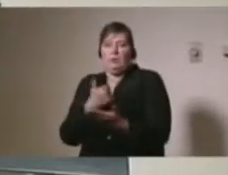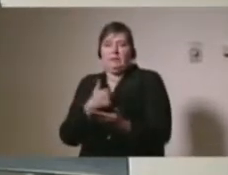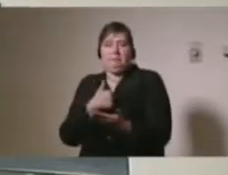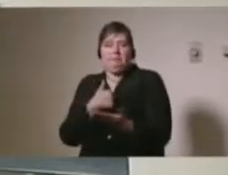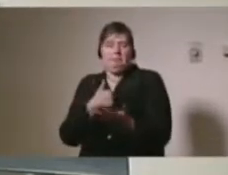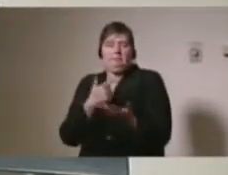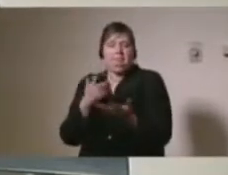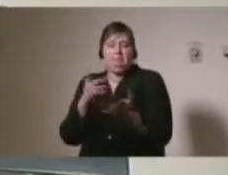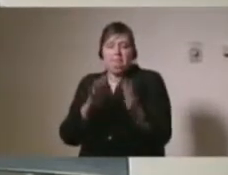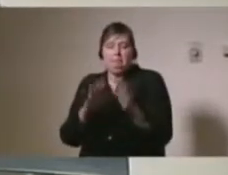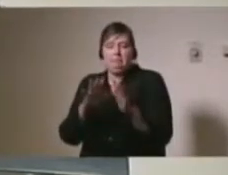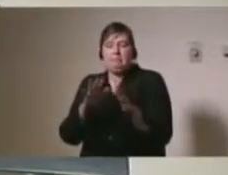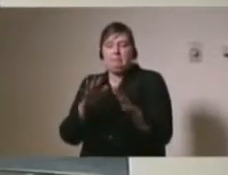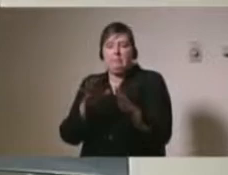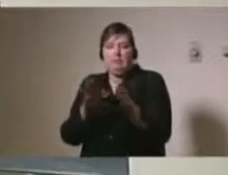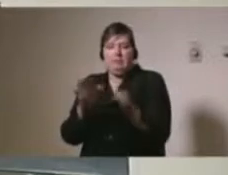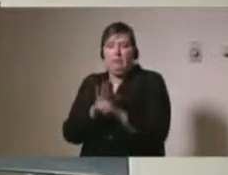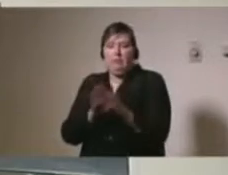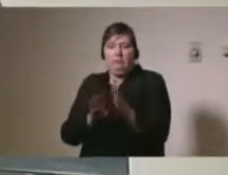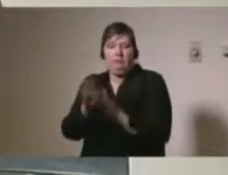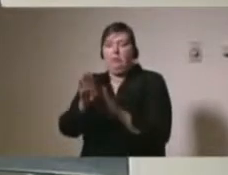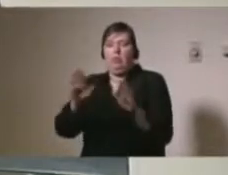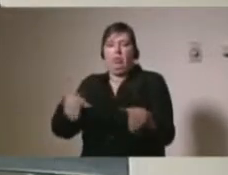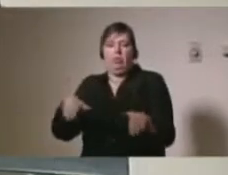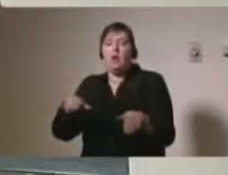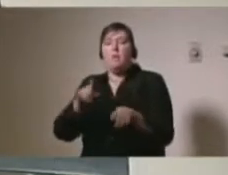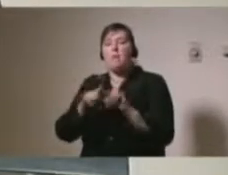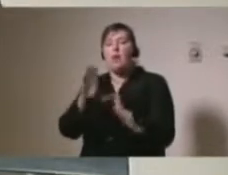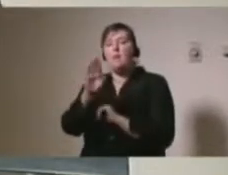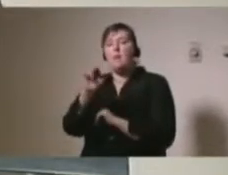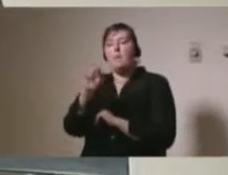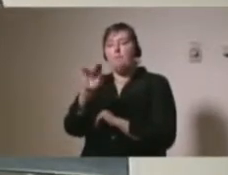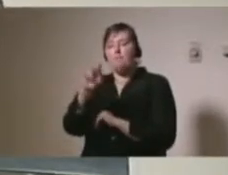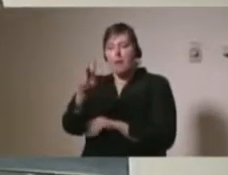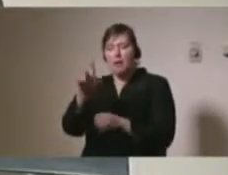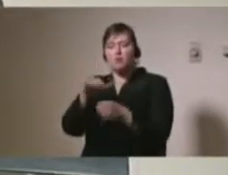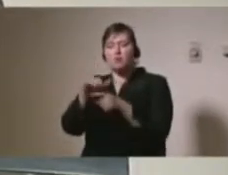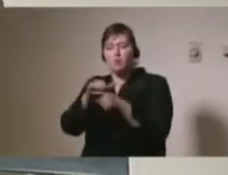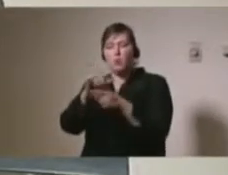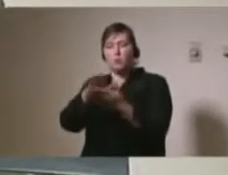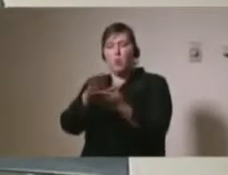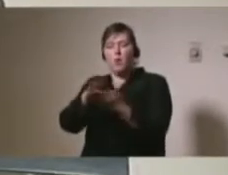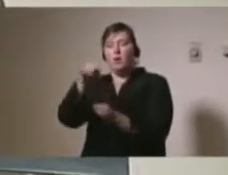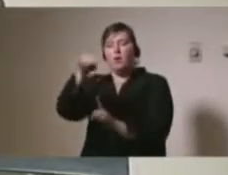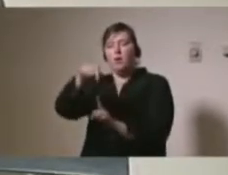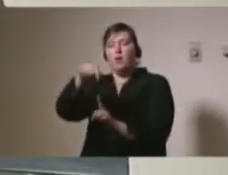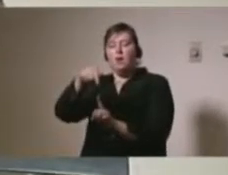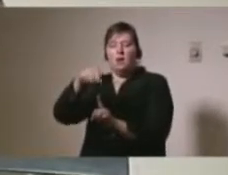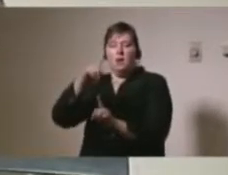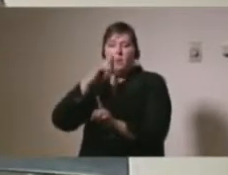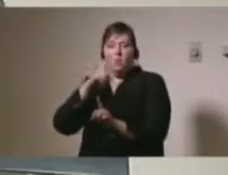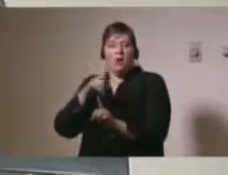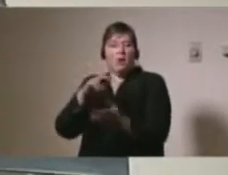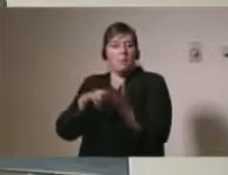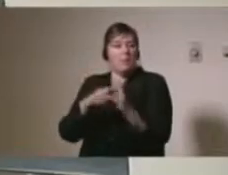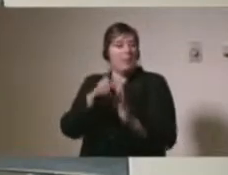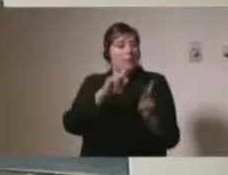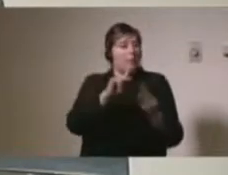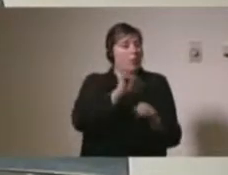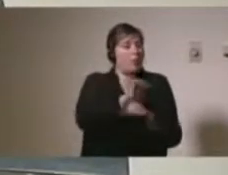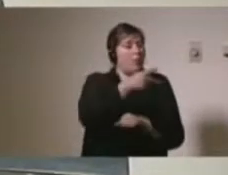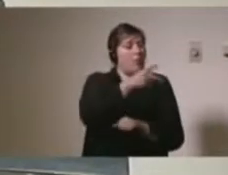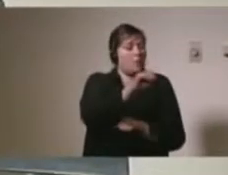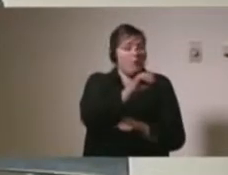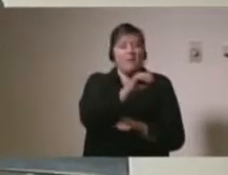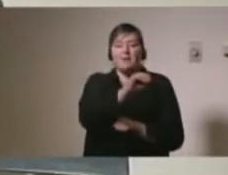starting, but this bank training school will allow people working in our postal bank to have